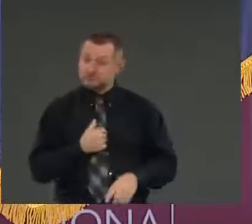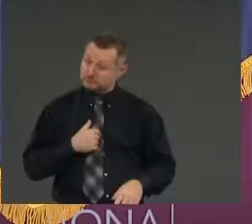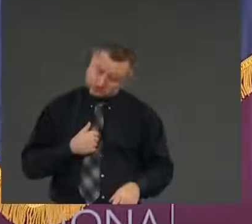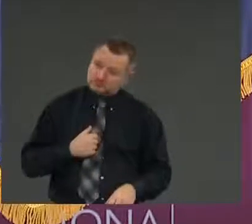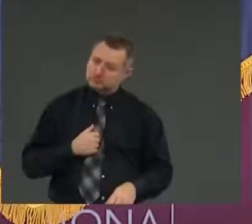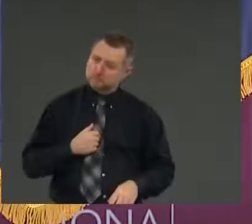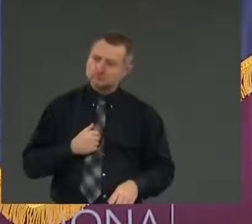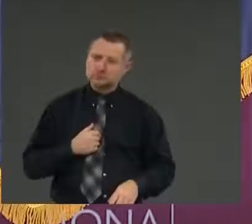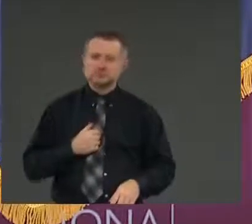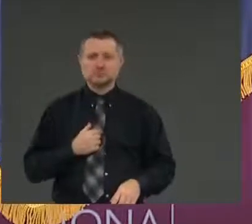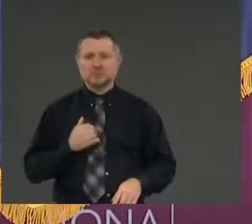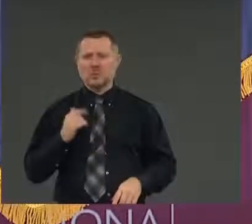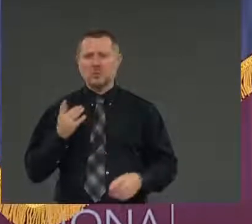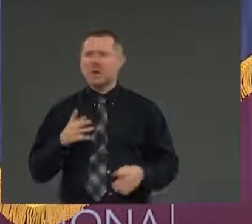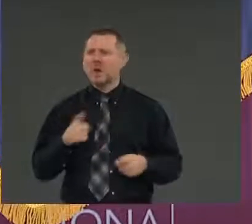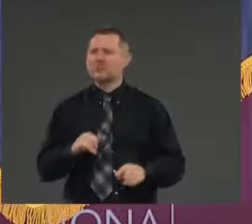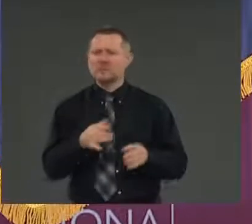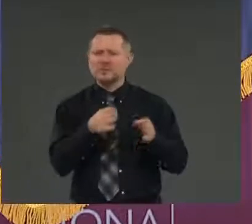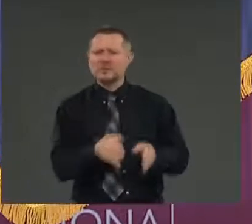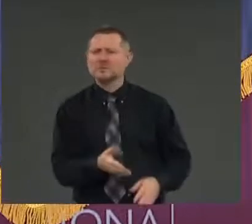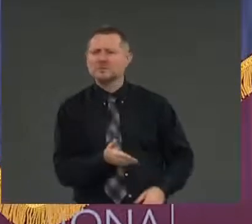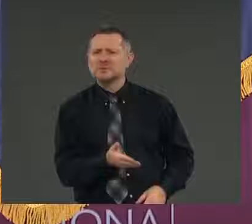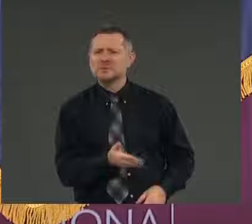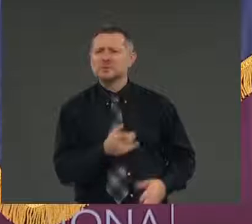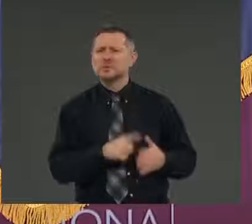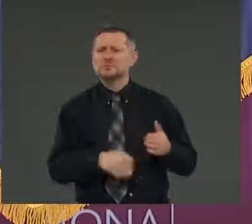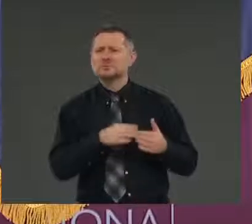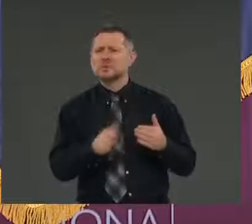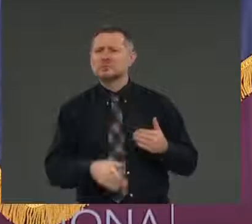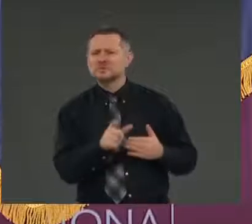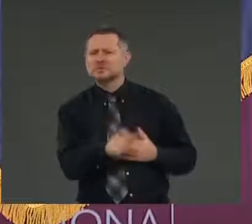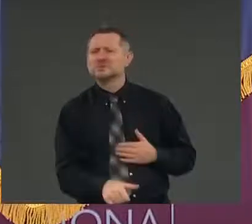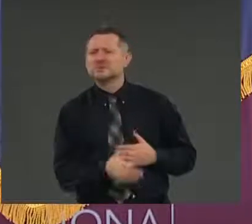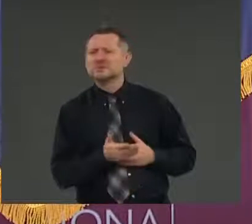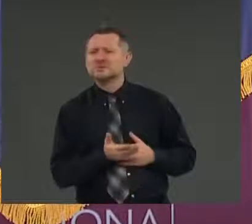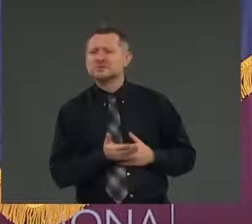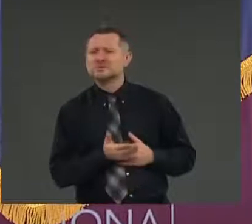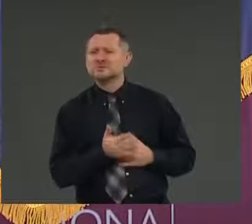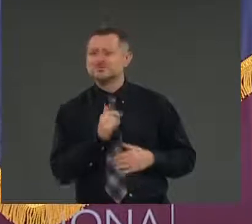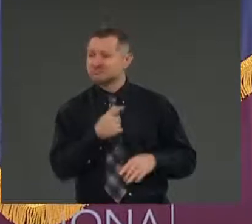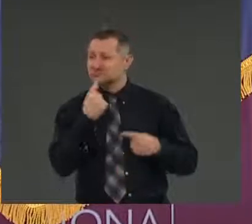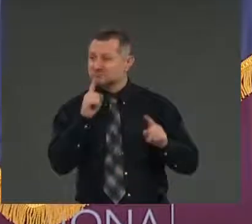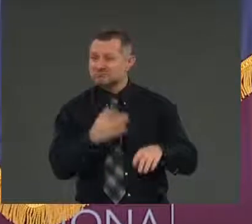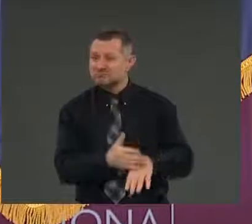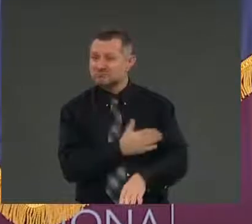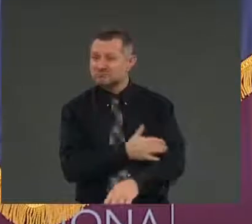happened? What was the resolution? Where was the progress?